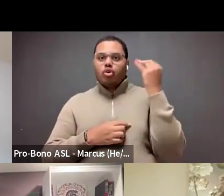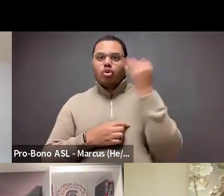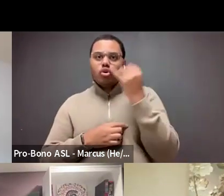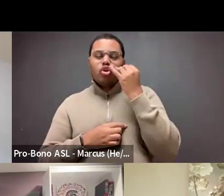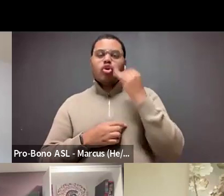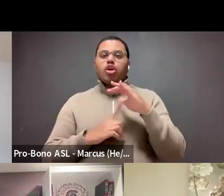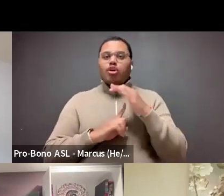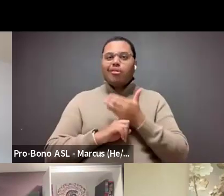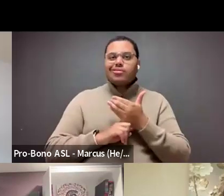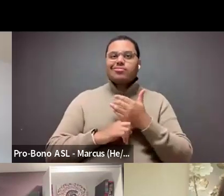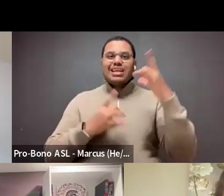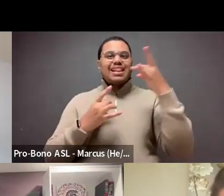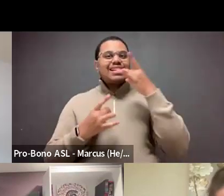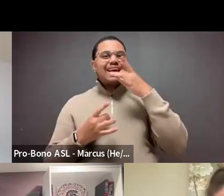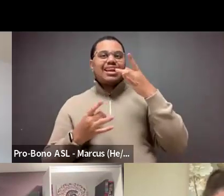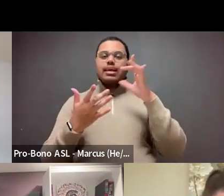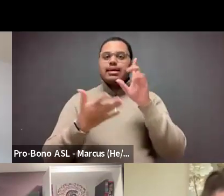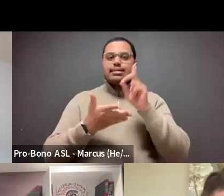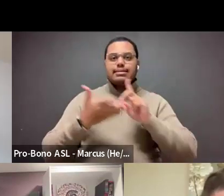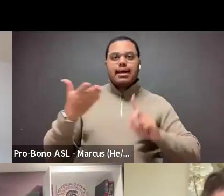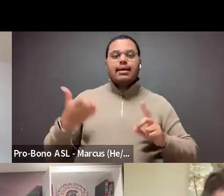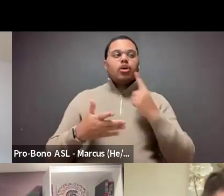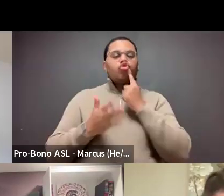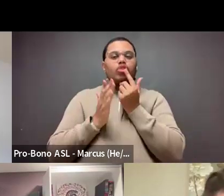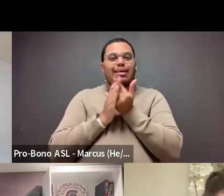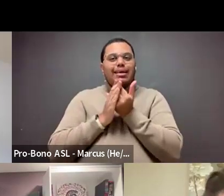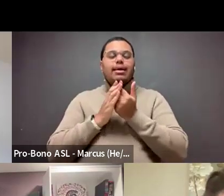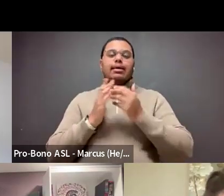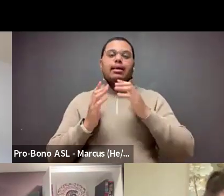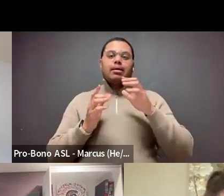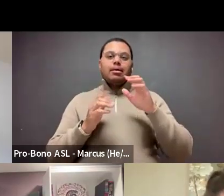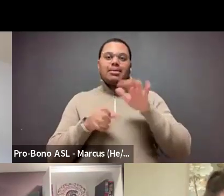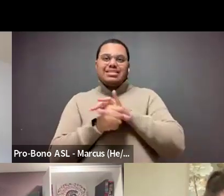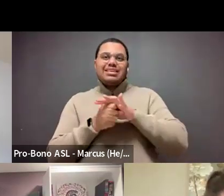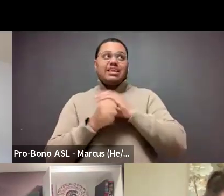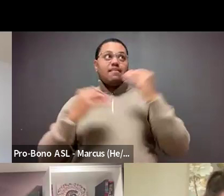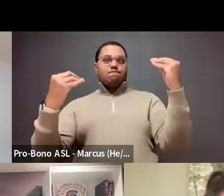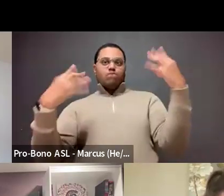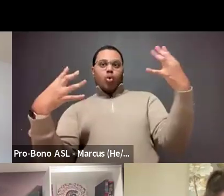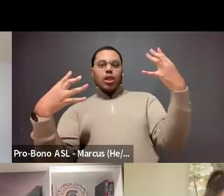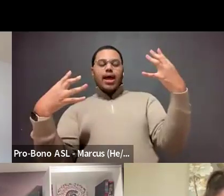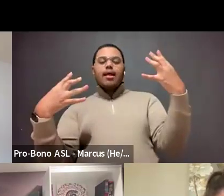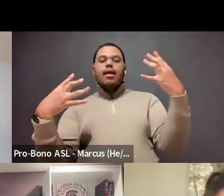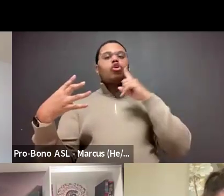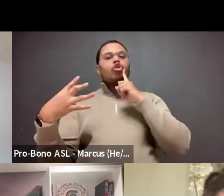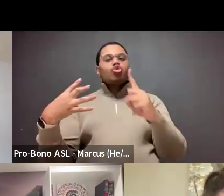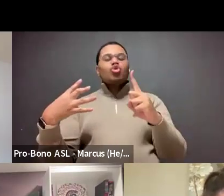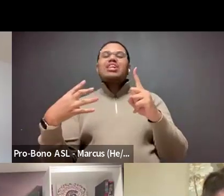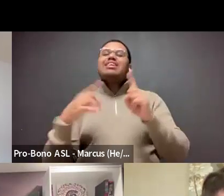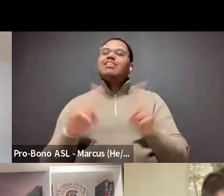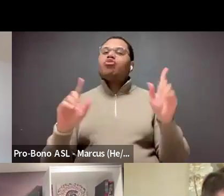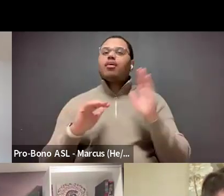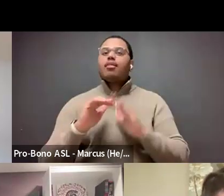lighting design, because an intimate scene in full lighting is very different from a backlit